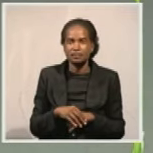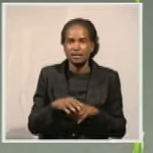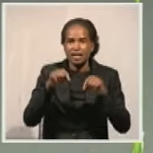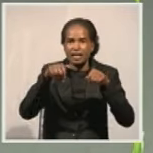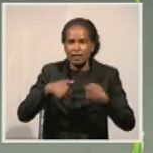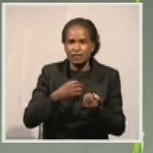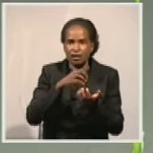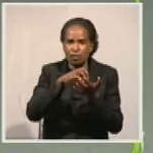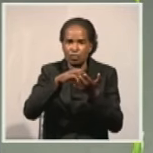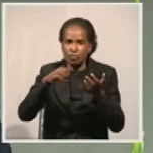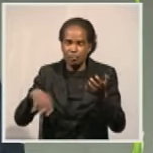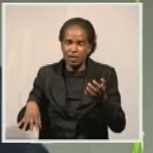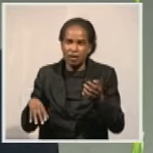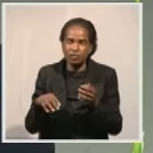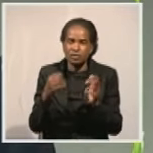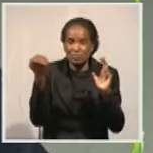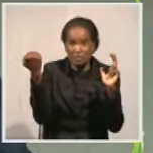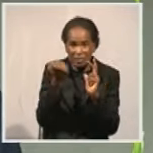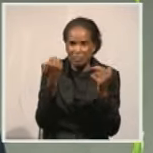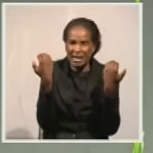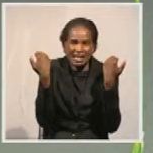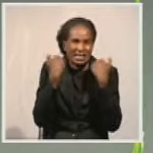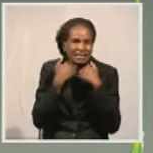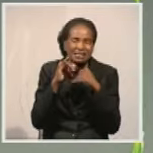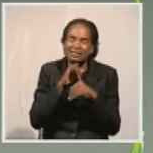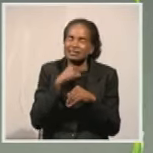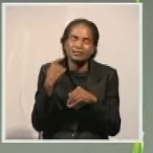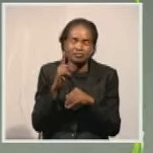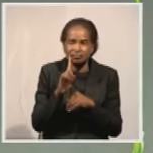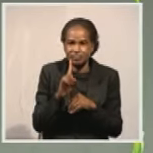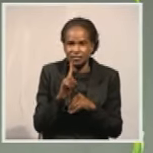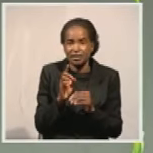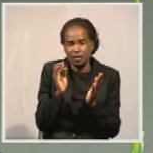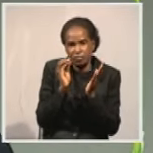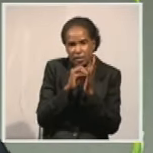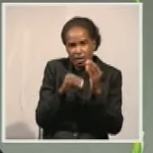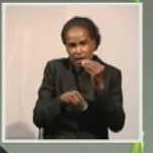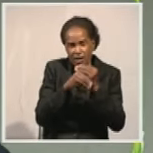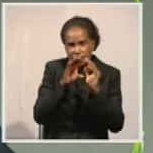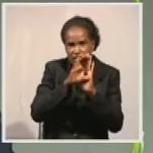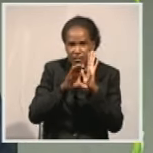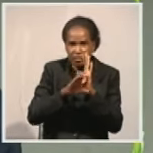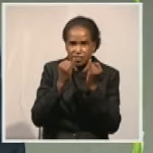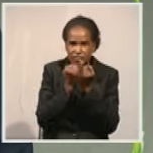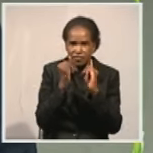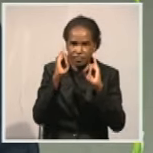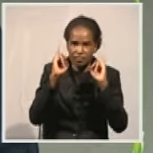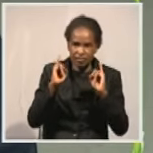abolition of the capital punishment found its way into the Constitution of